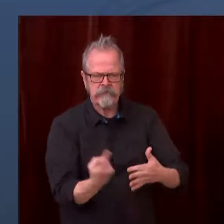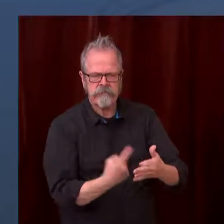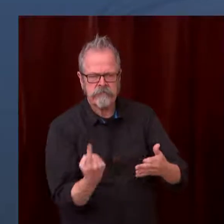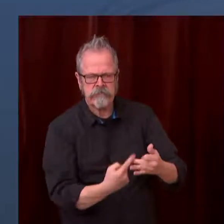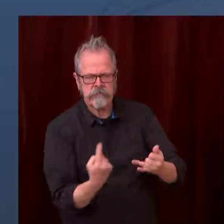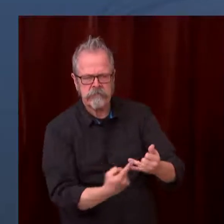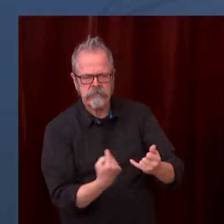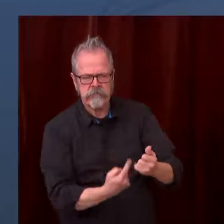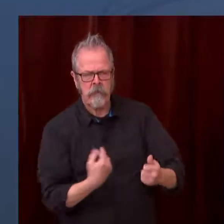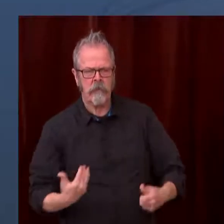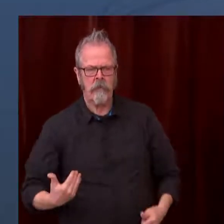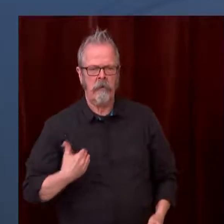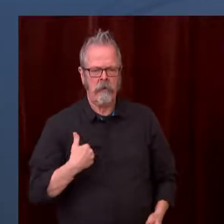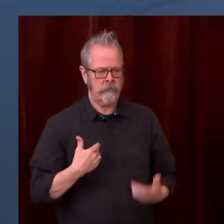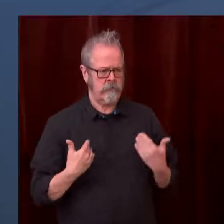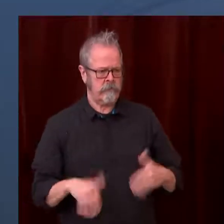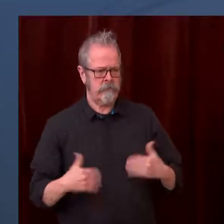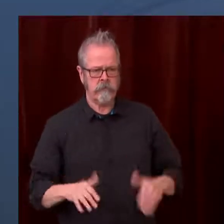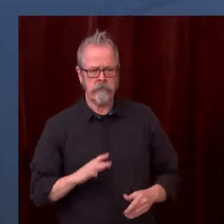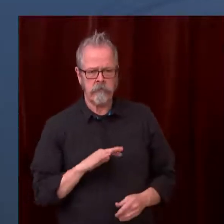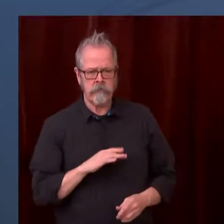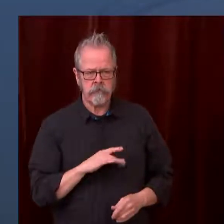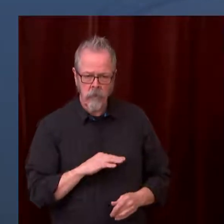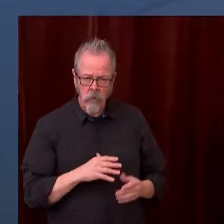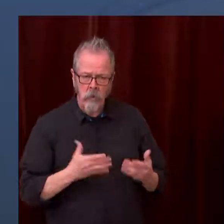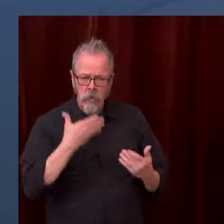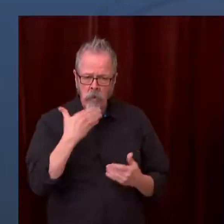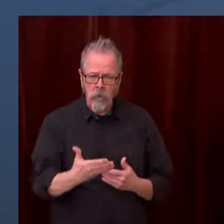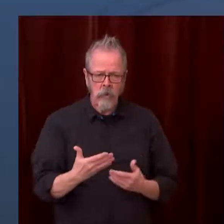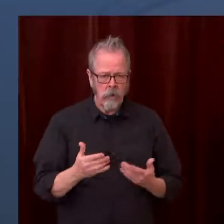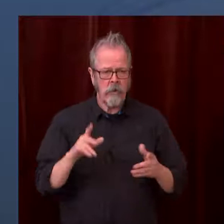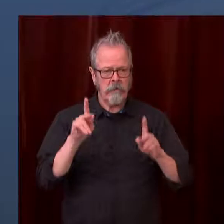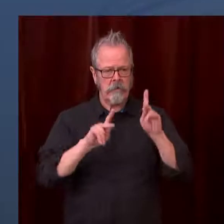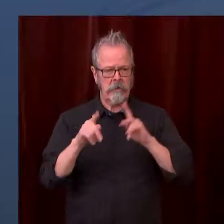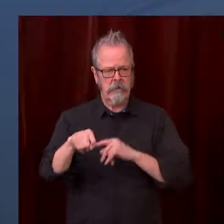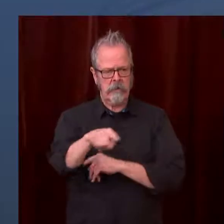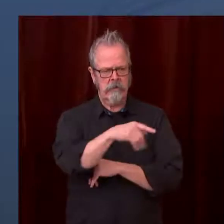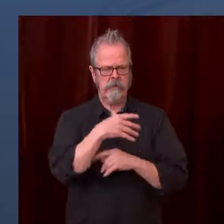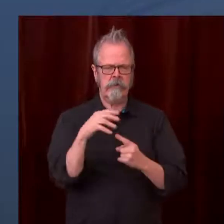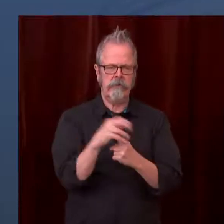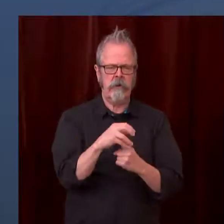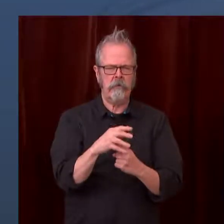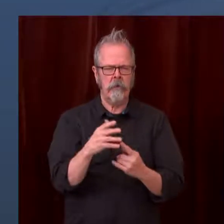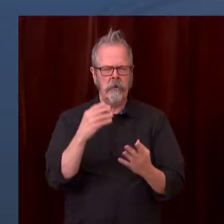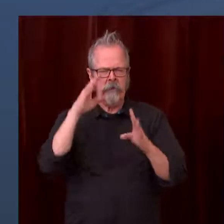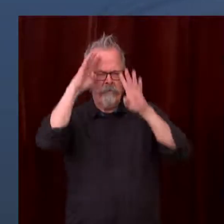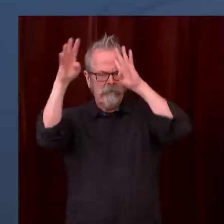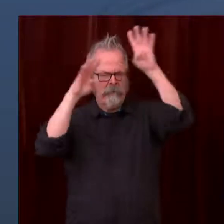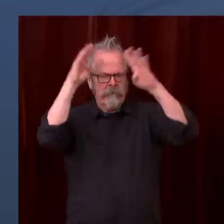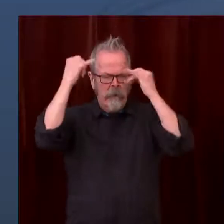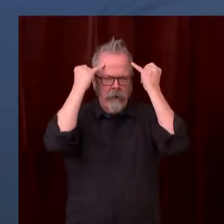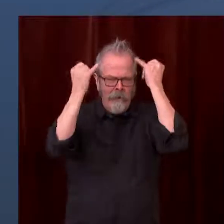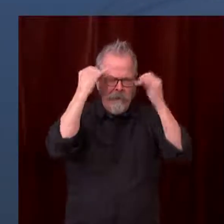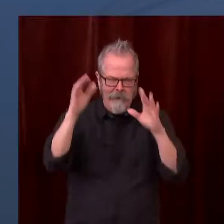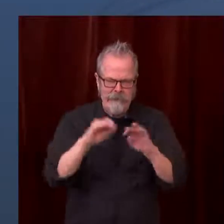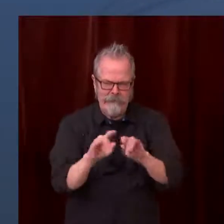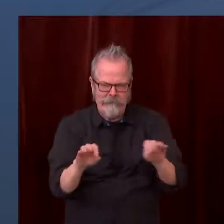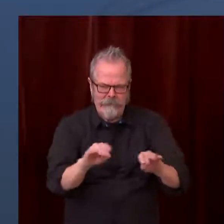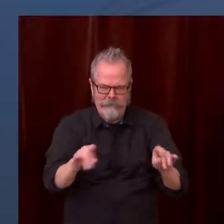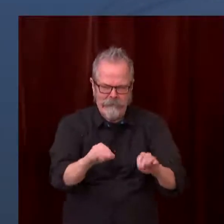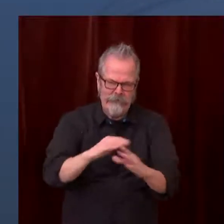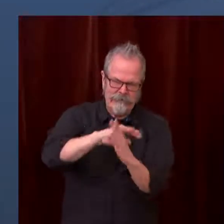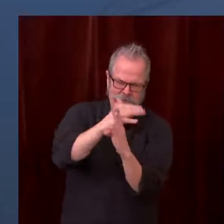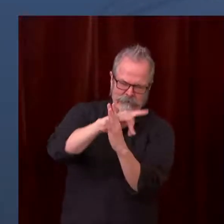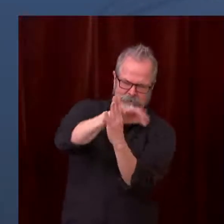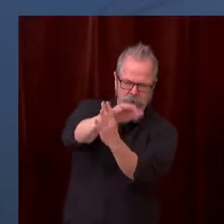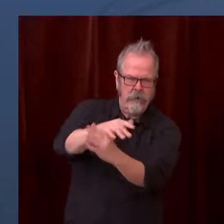because educators have been so disciplined and innovative and have worked hard to make sure that we do this safely. So thanks a lot. With that,